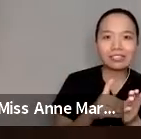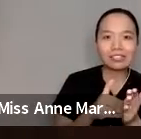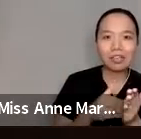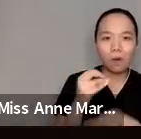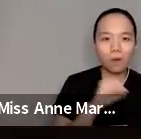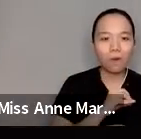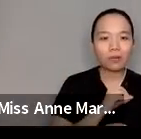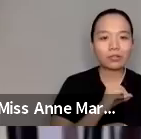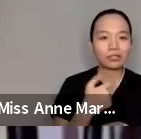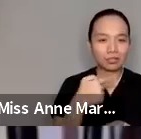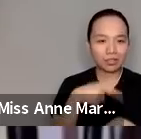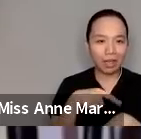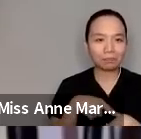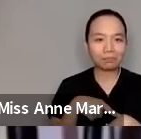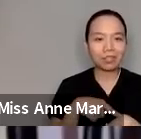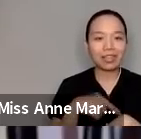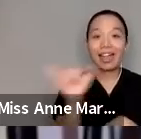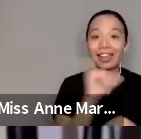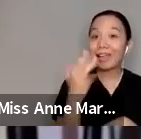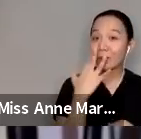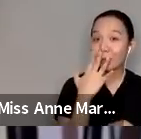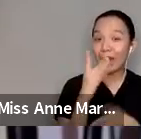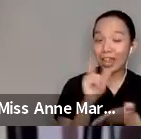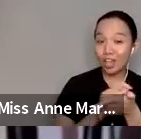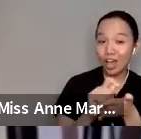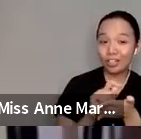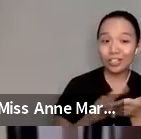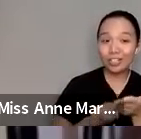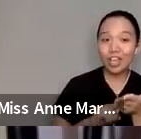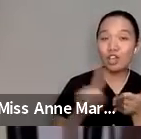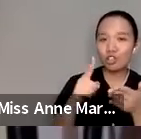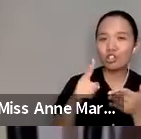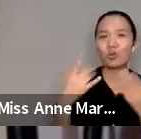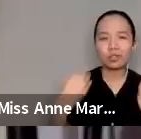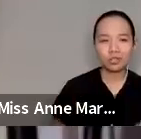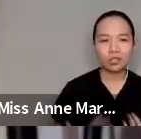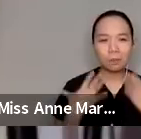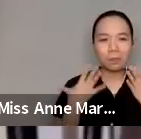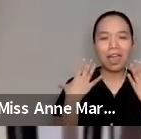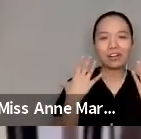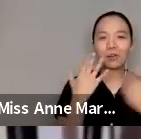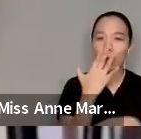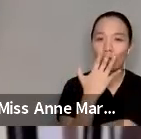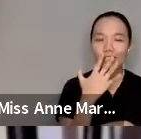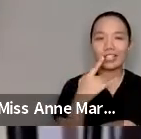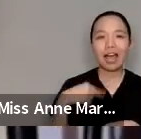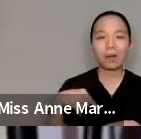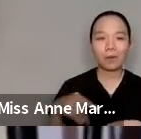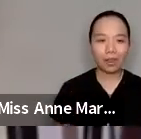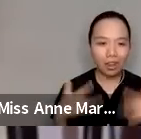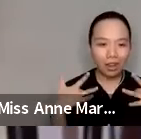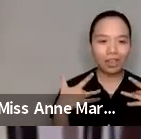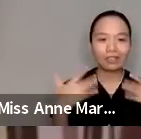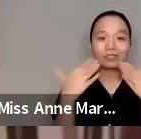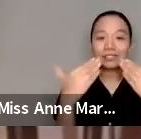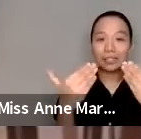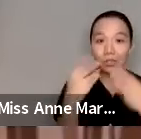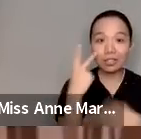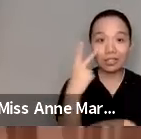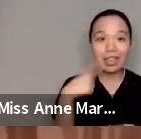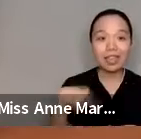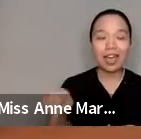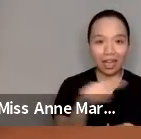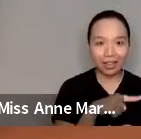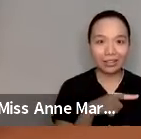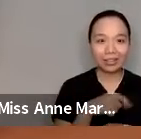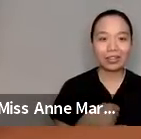time and pace. Like crayons, you inspire us to celebrate our colors in life. Thank you for seeing us as we